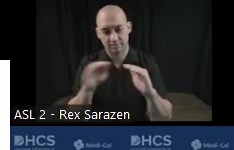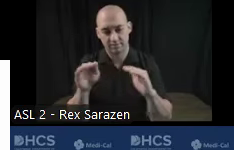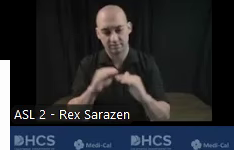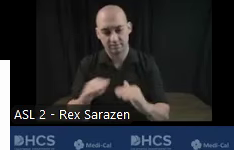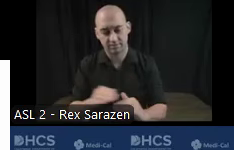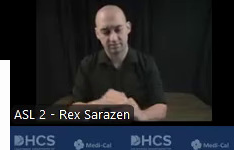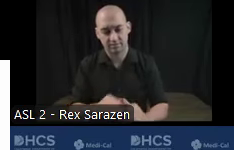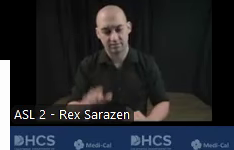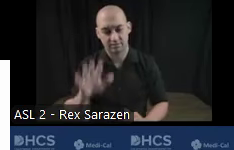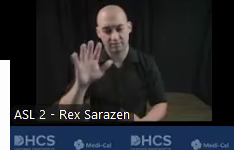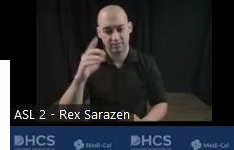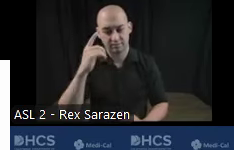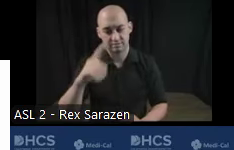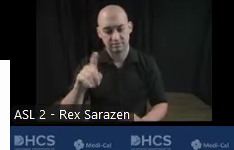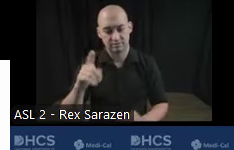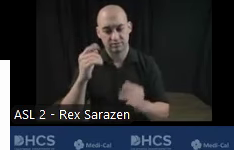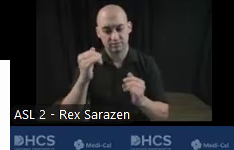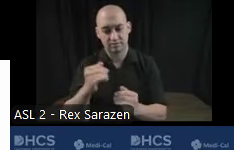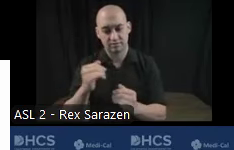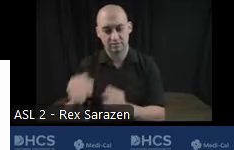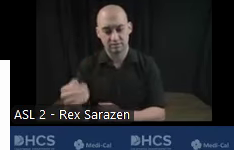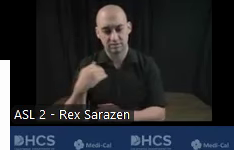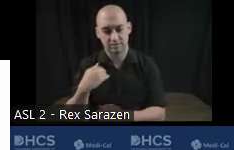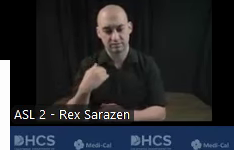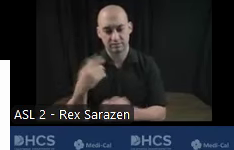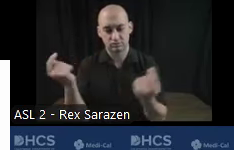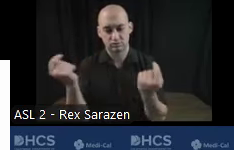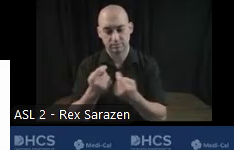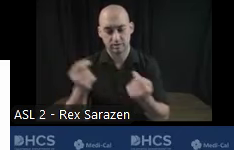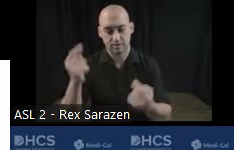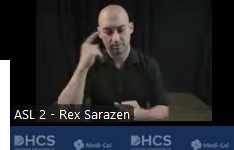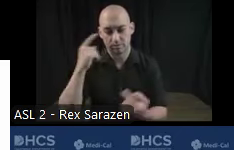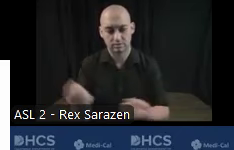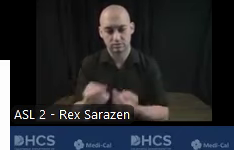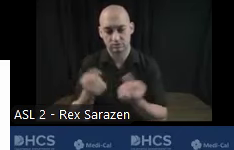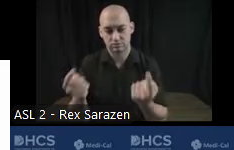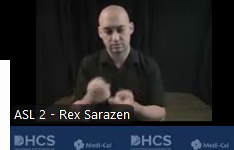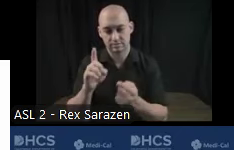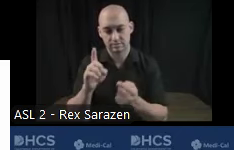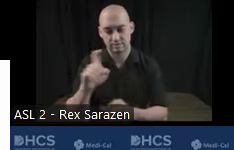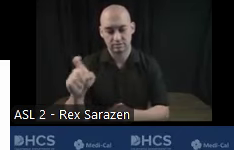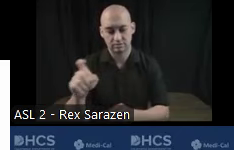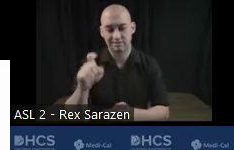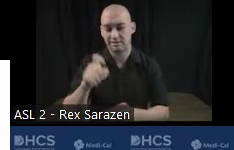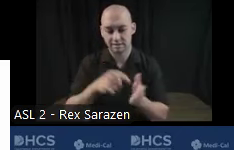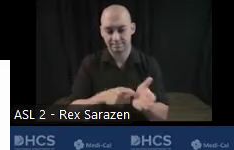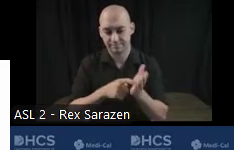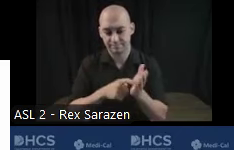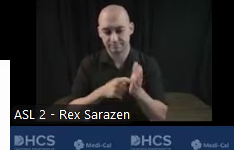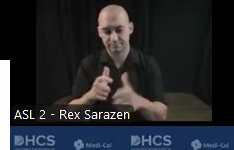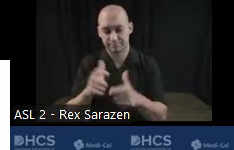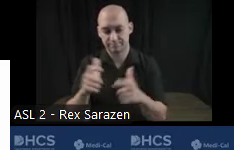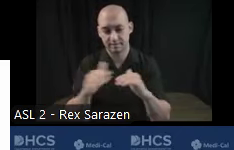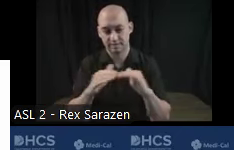5 is only for individuals that have had a traumatic brain injury diagnosis and meet that level of care required. These rates